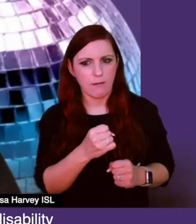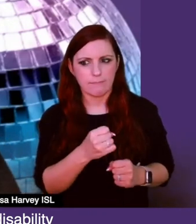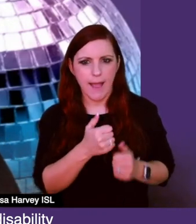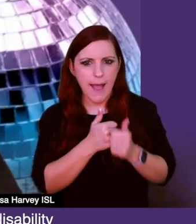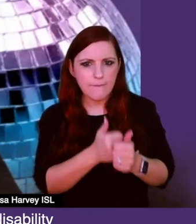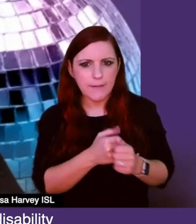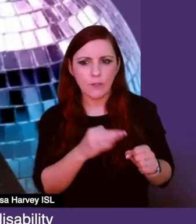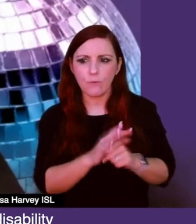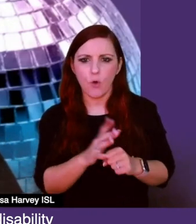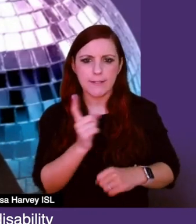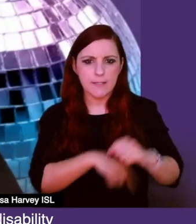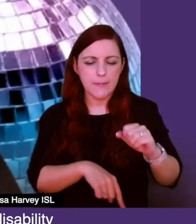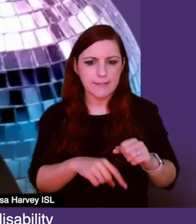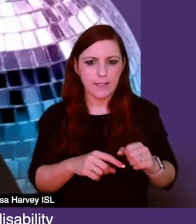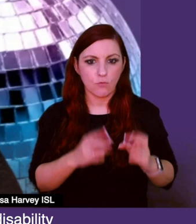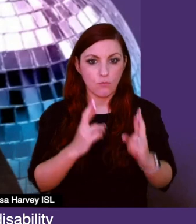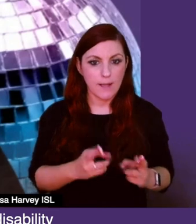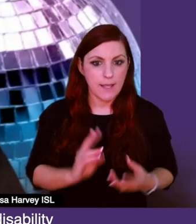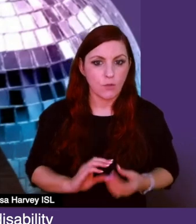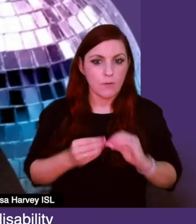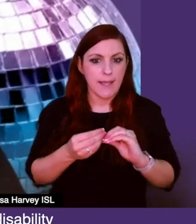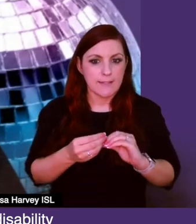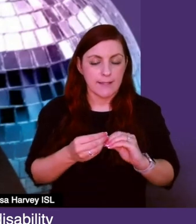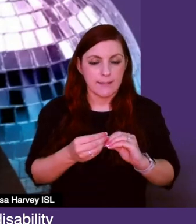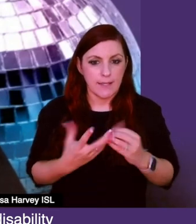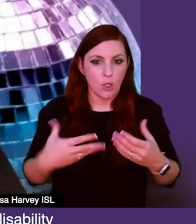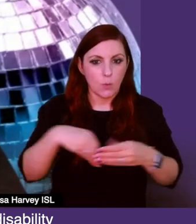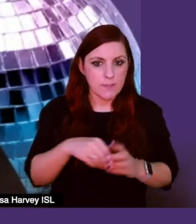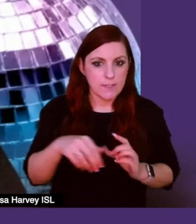disability rights and creating an inclusive environment within the tech.